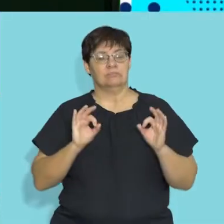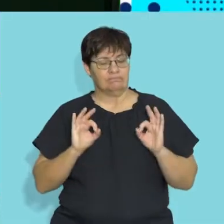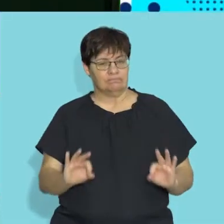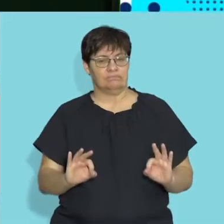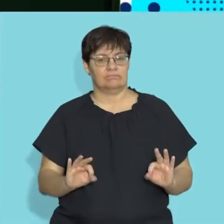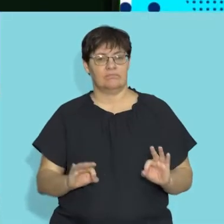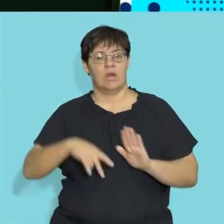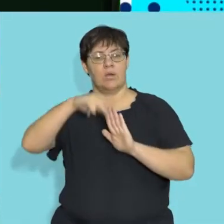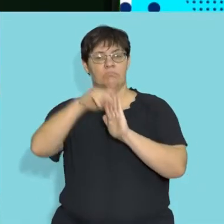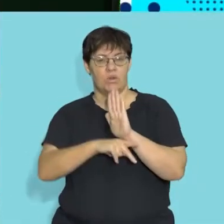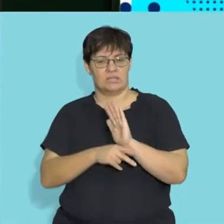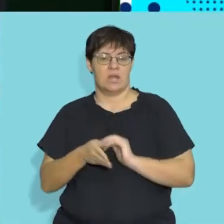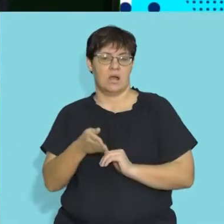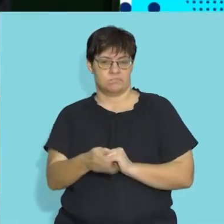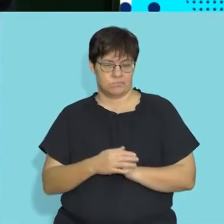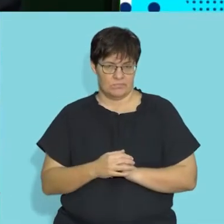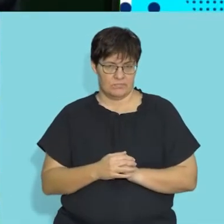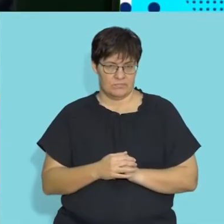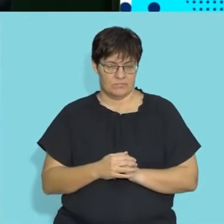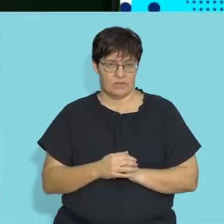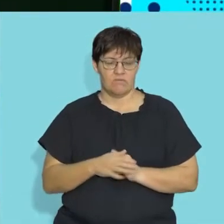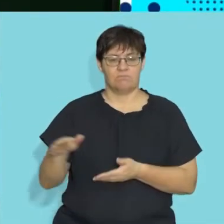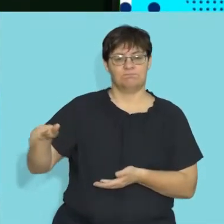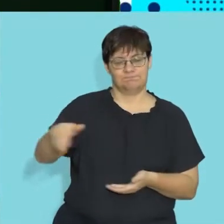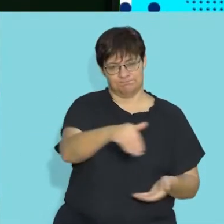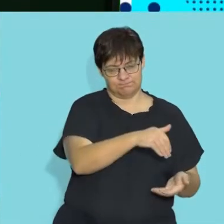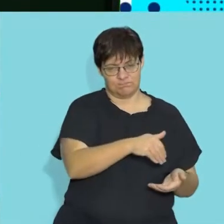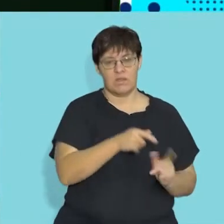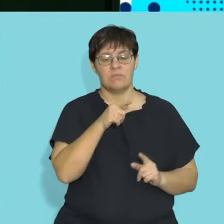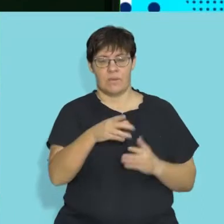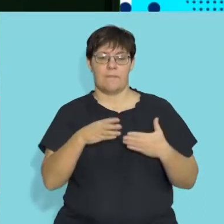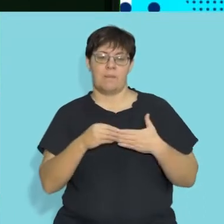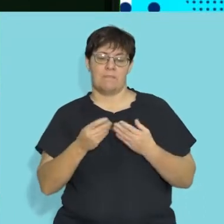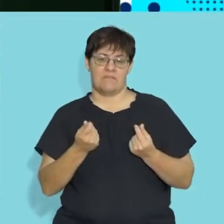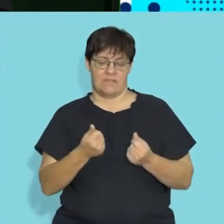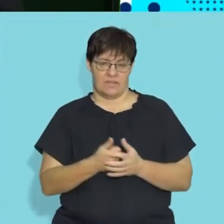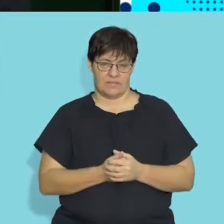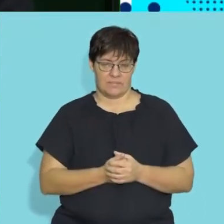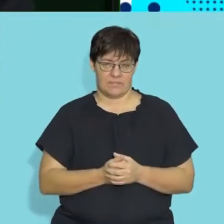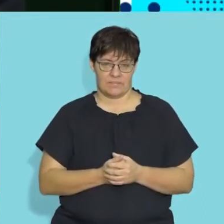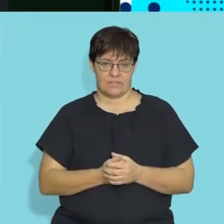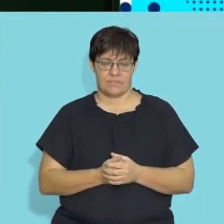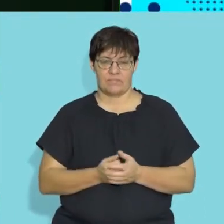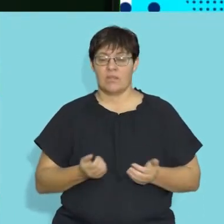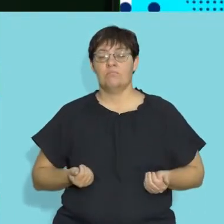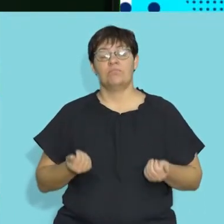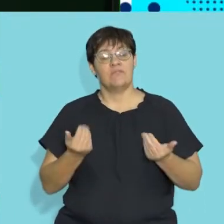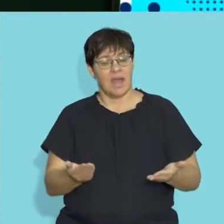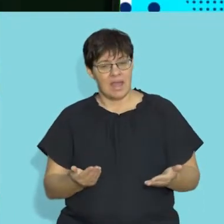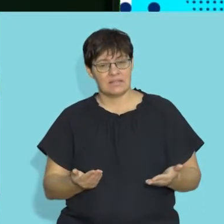you have a proper policy in place with regards to the collection of your membership